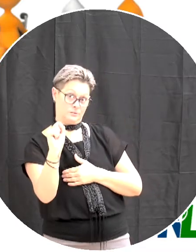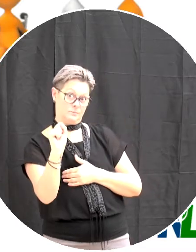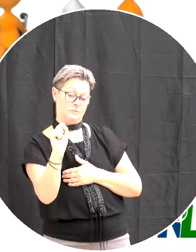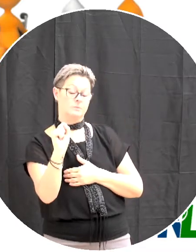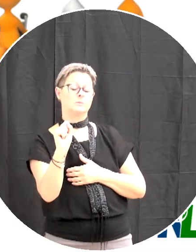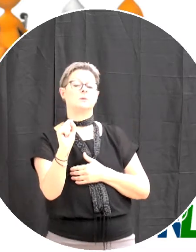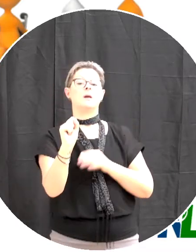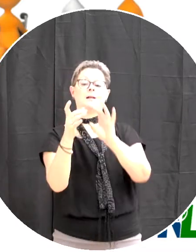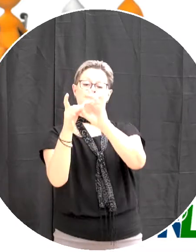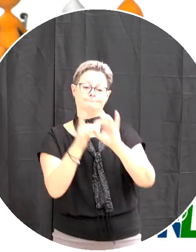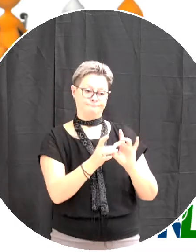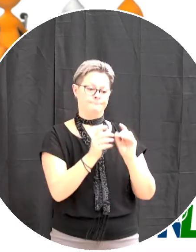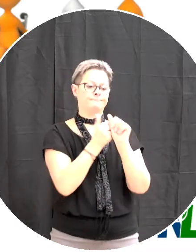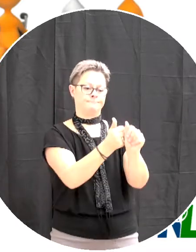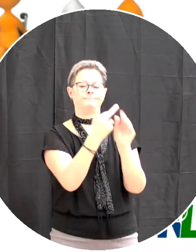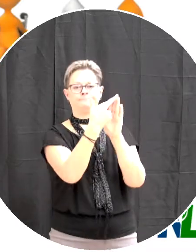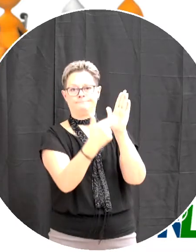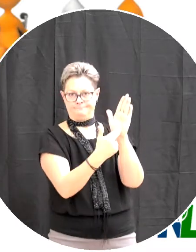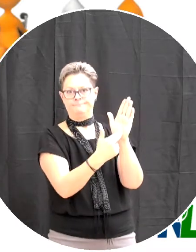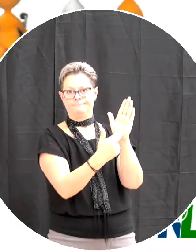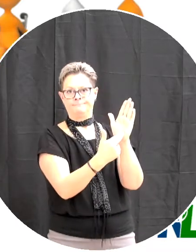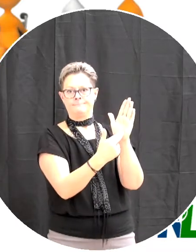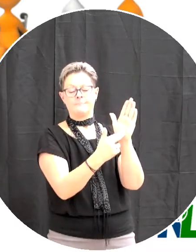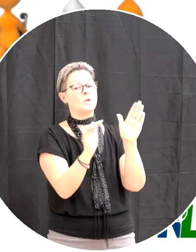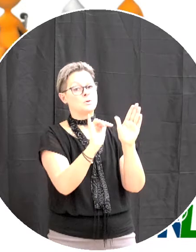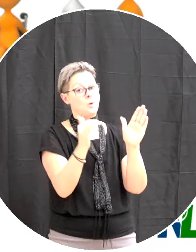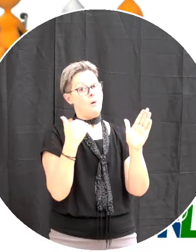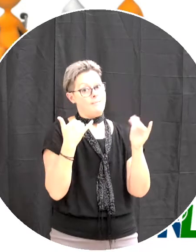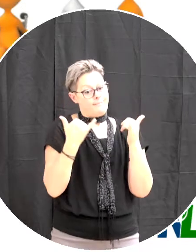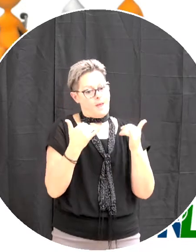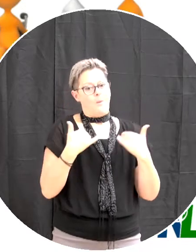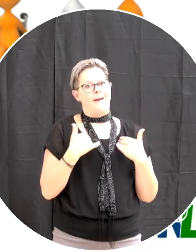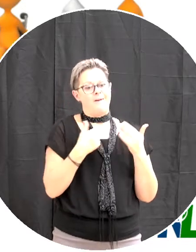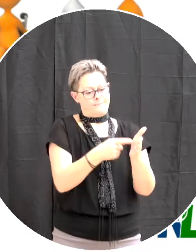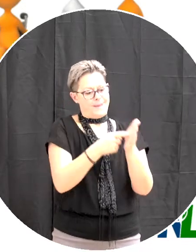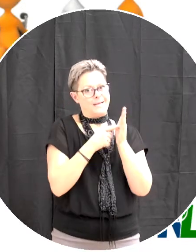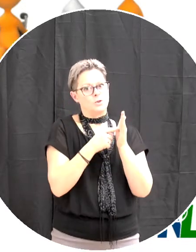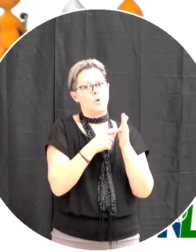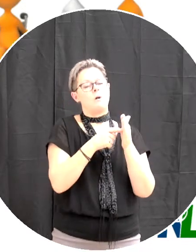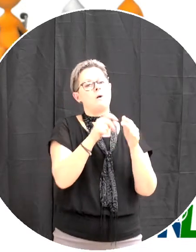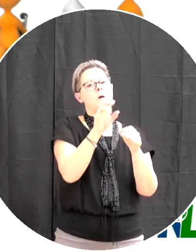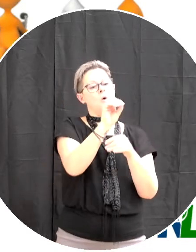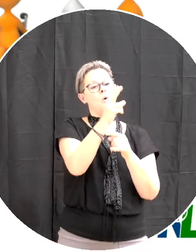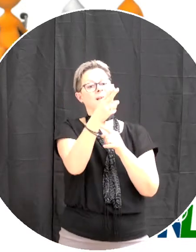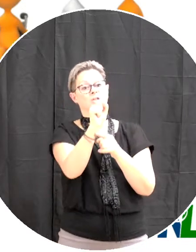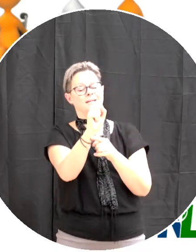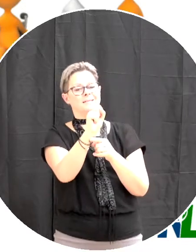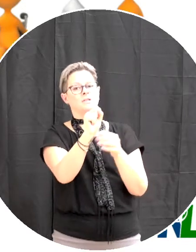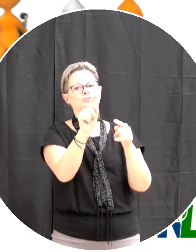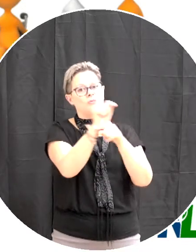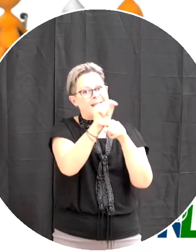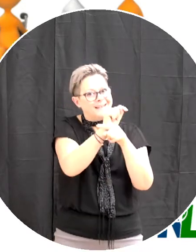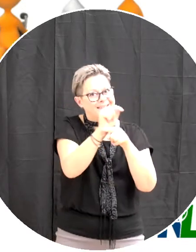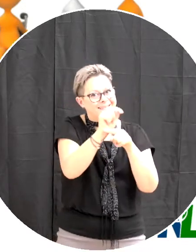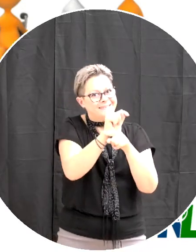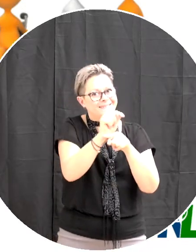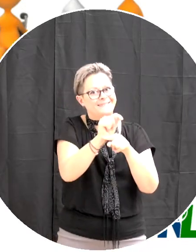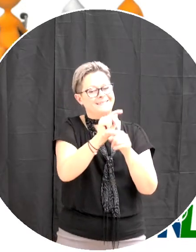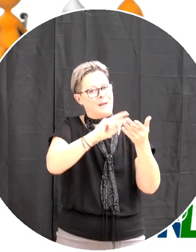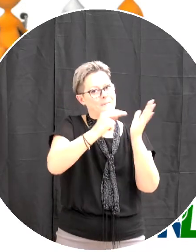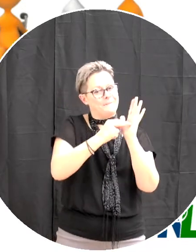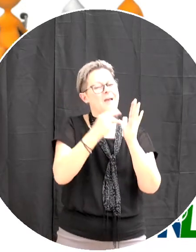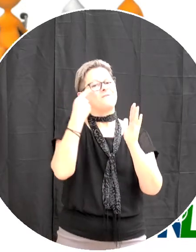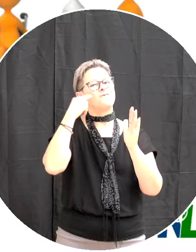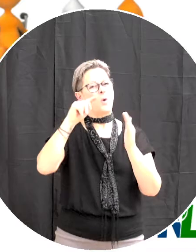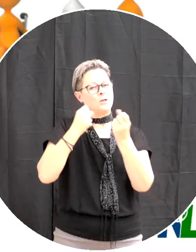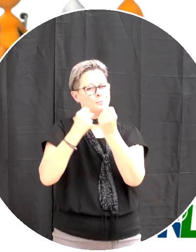regulations, and we've developed mandatory occupational health and safety training tailored to health directives for the